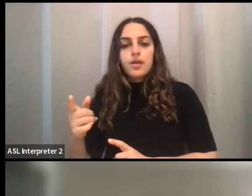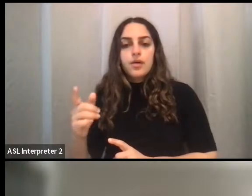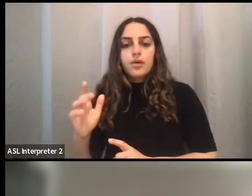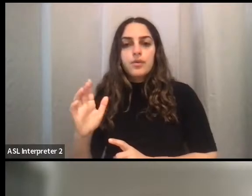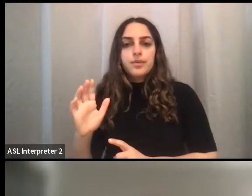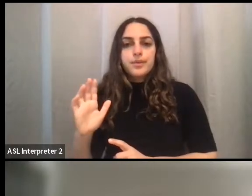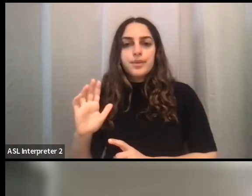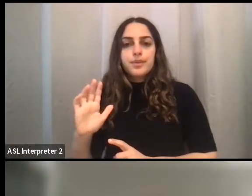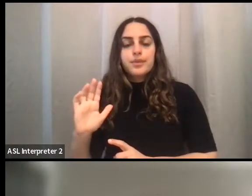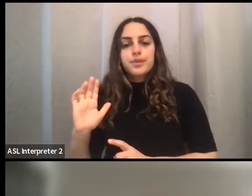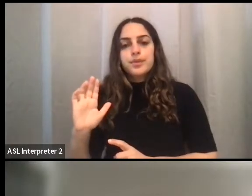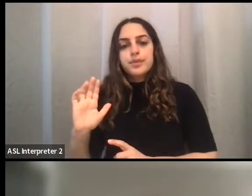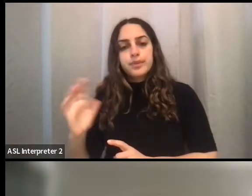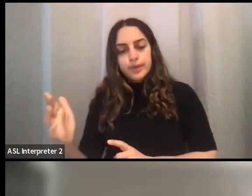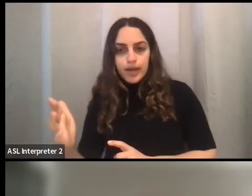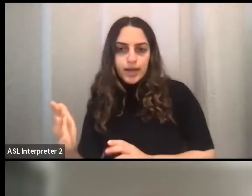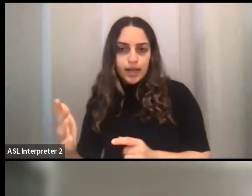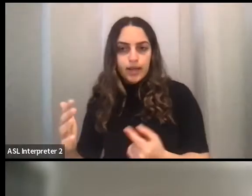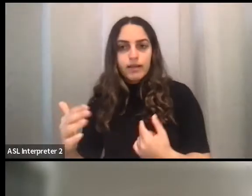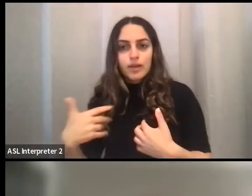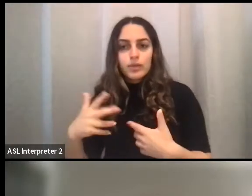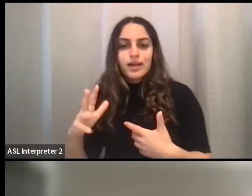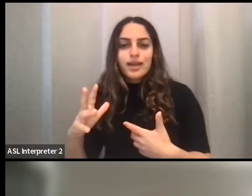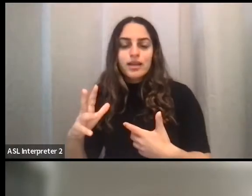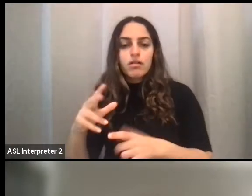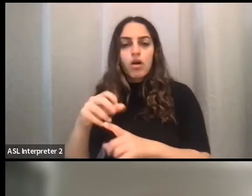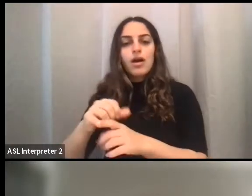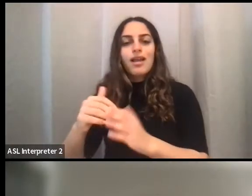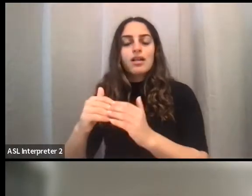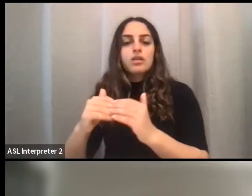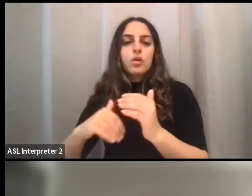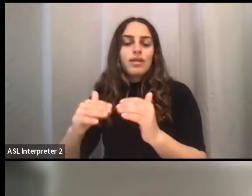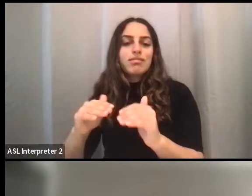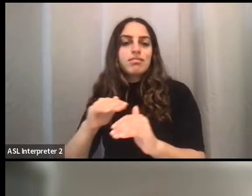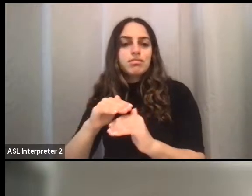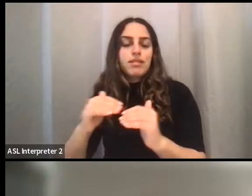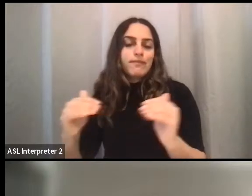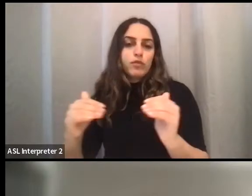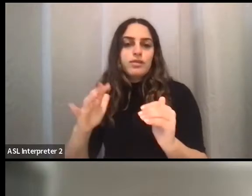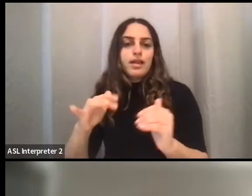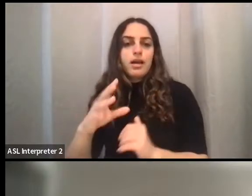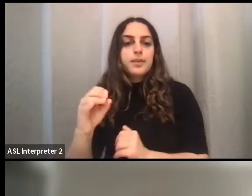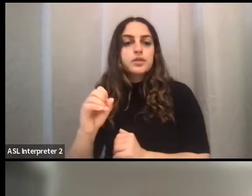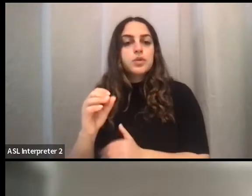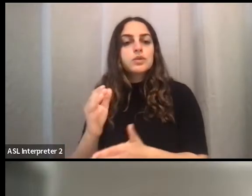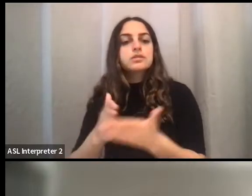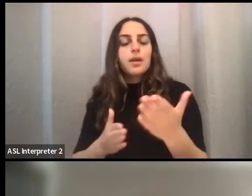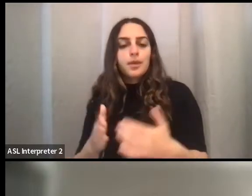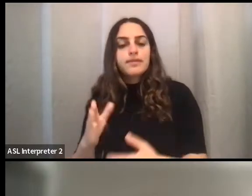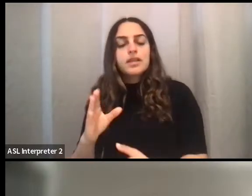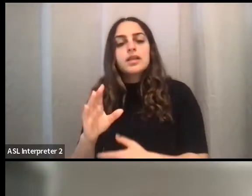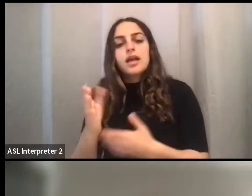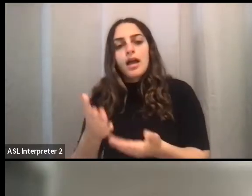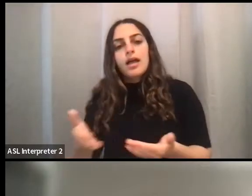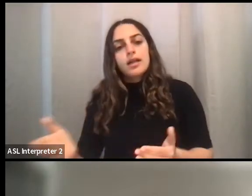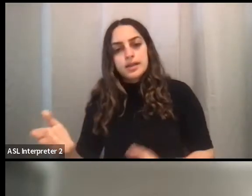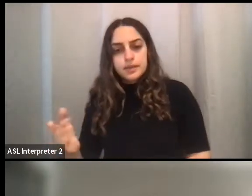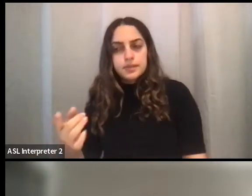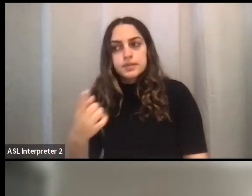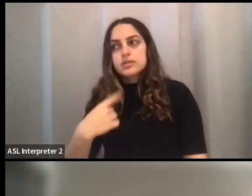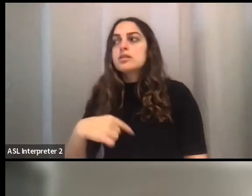um at a lower level in that company and so some of the some of the items that